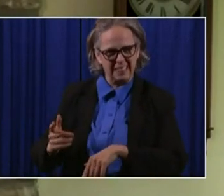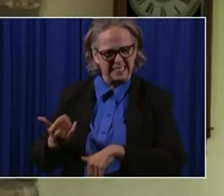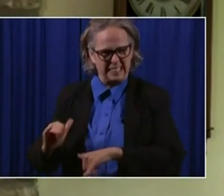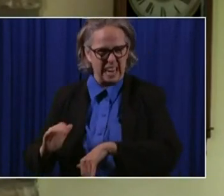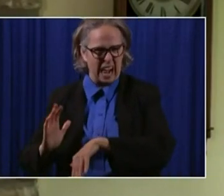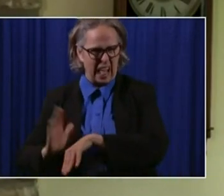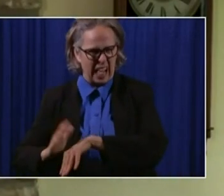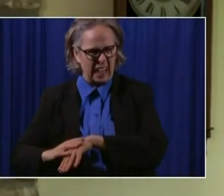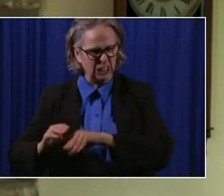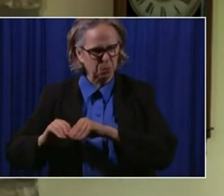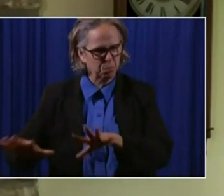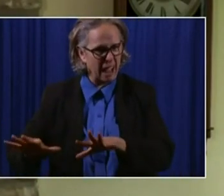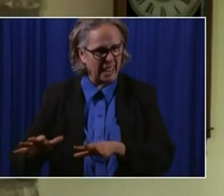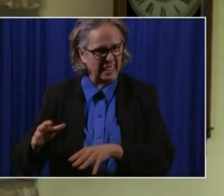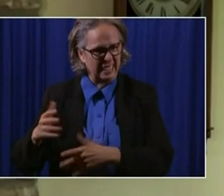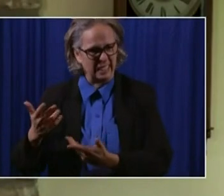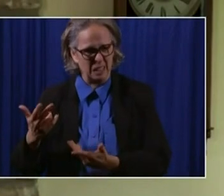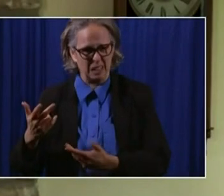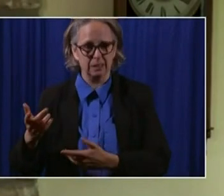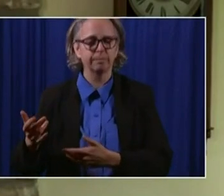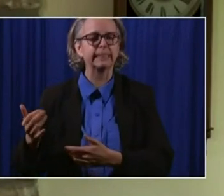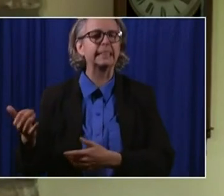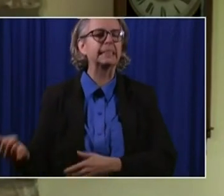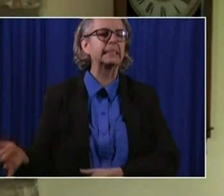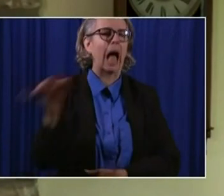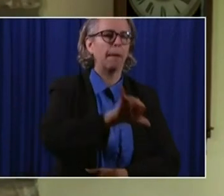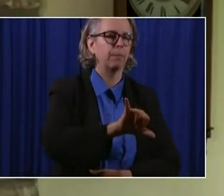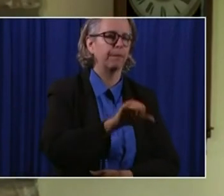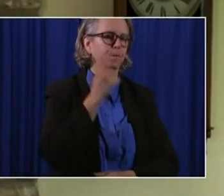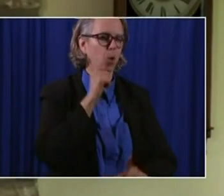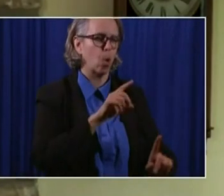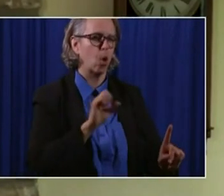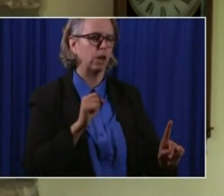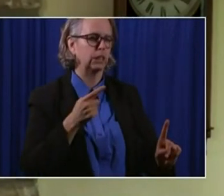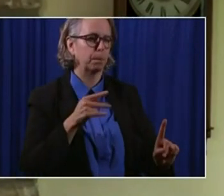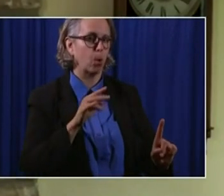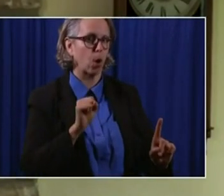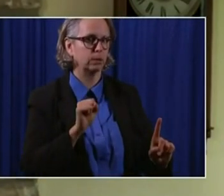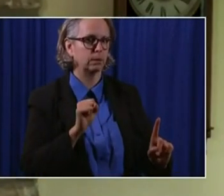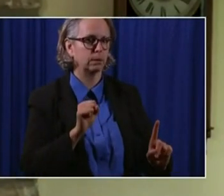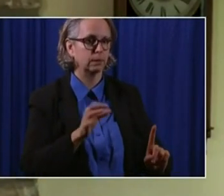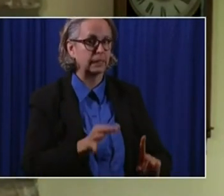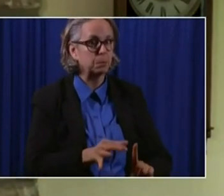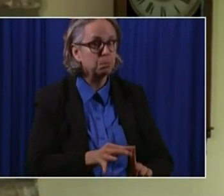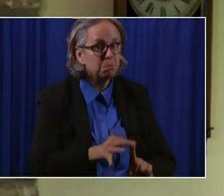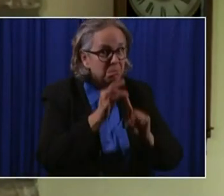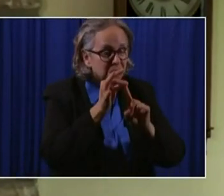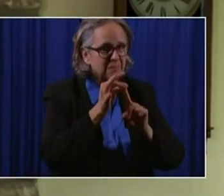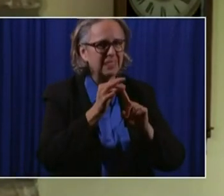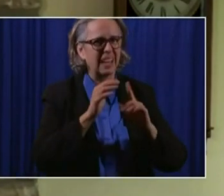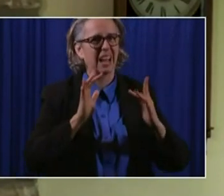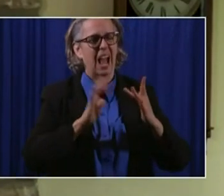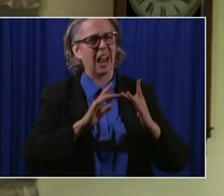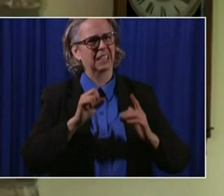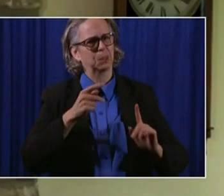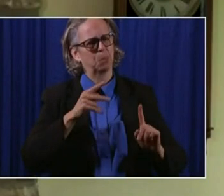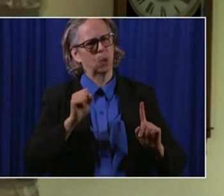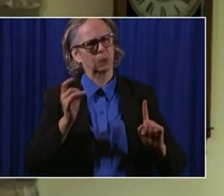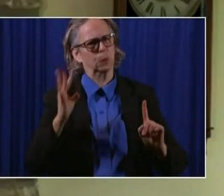particularly contact sports. They do as well. Further, we know that